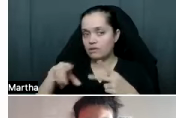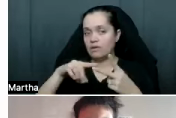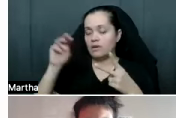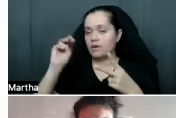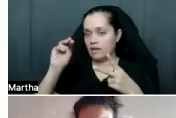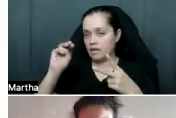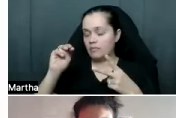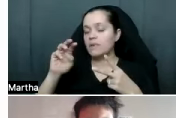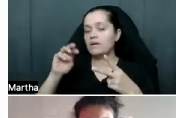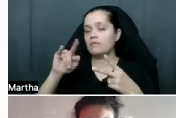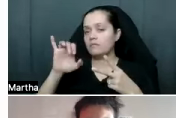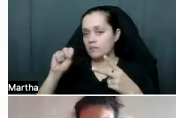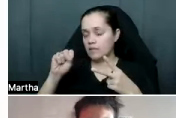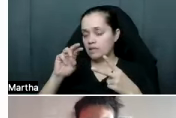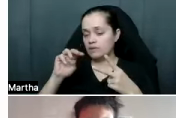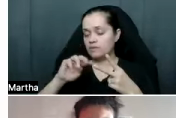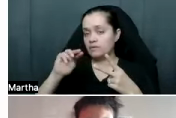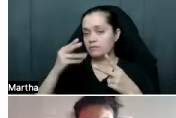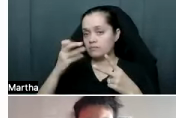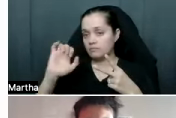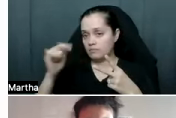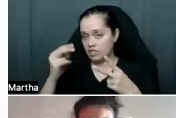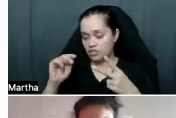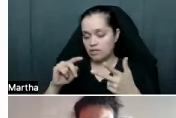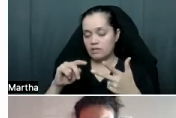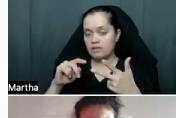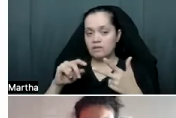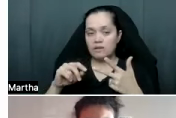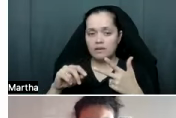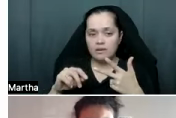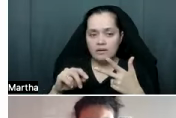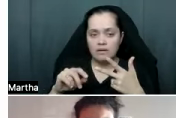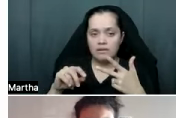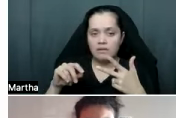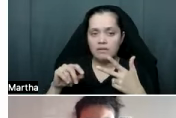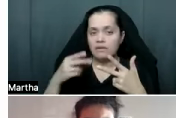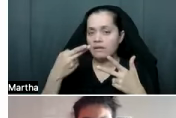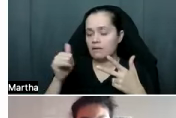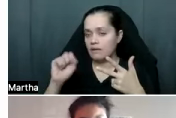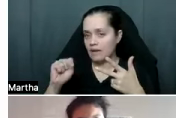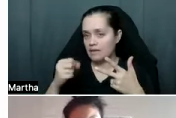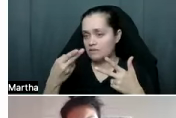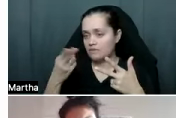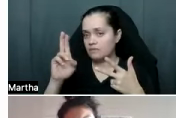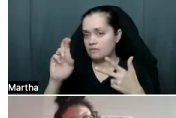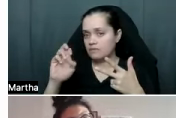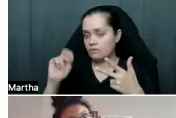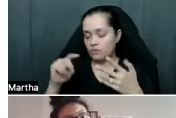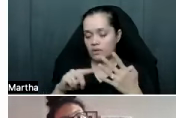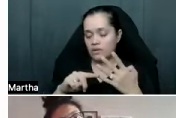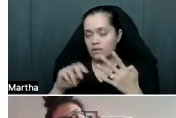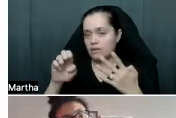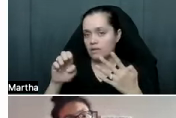for Milos is M for Michigan. Has is H for Huron. Earned